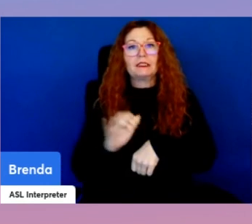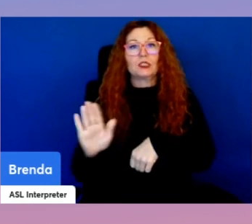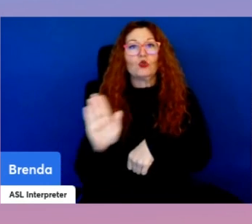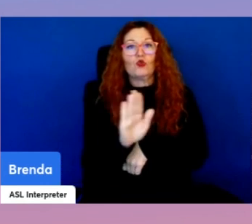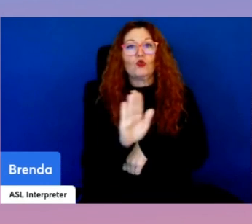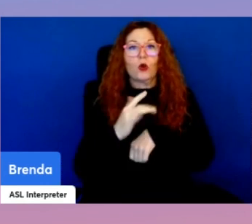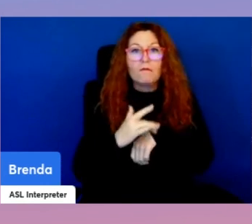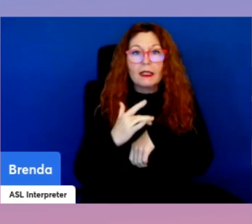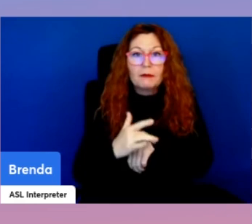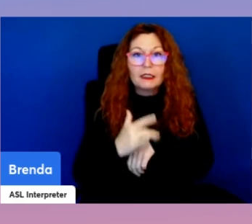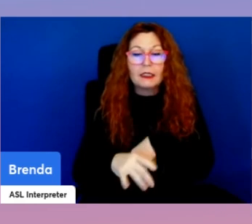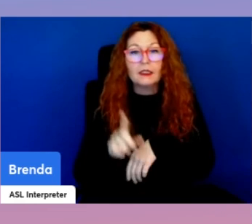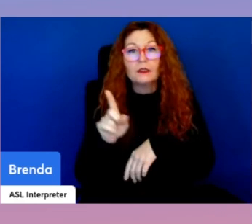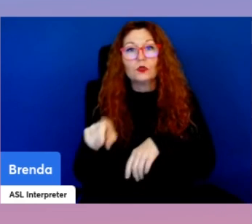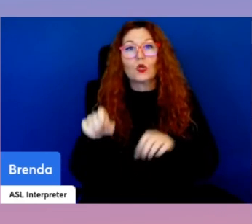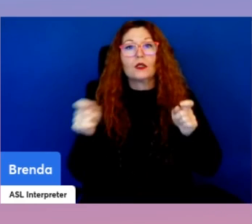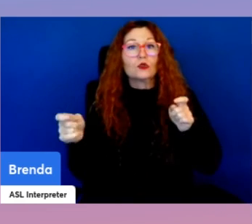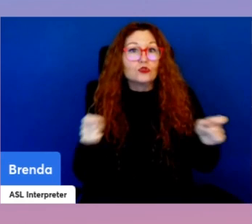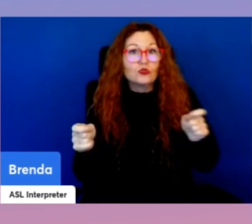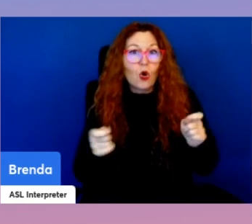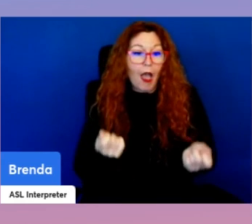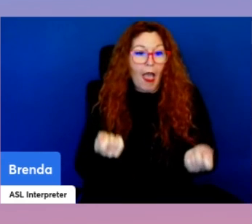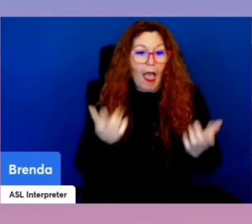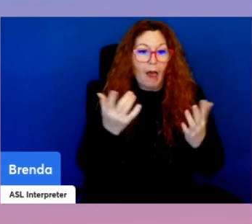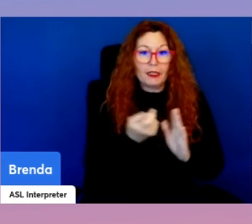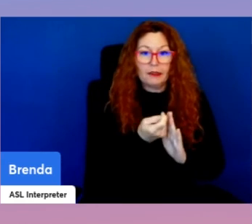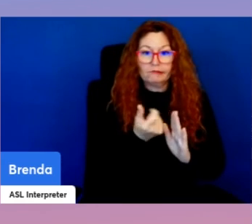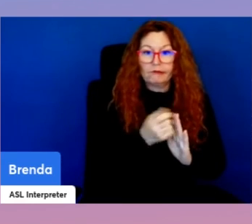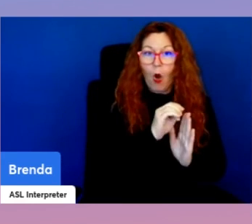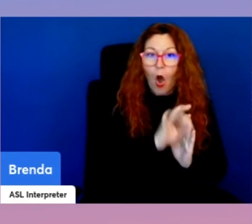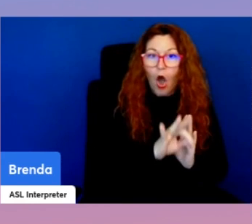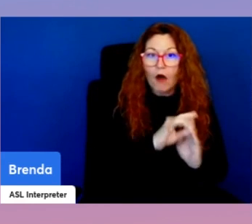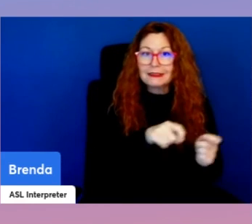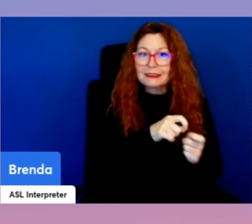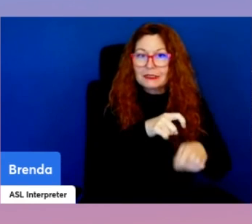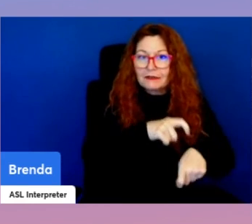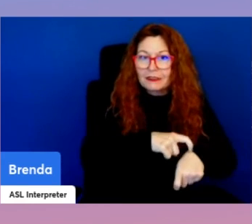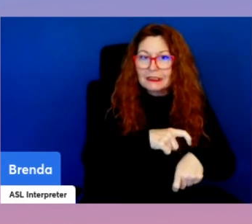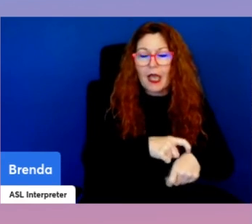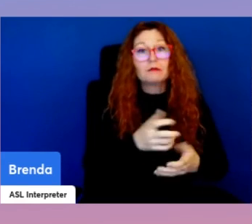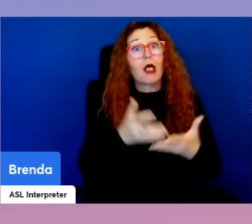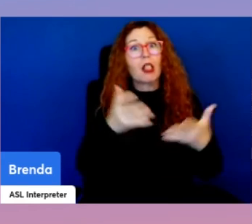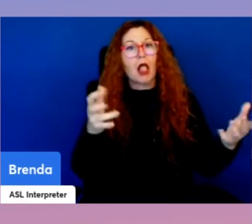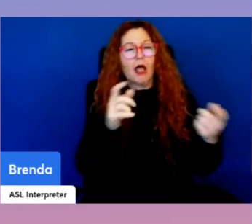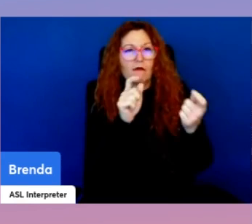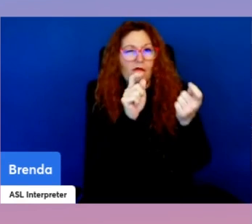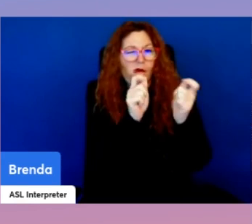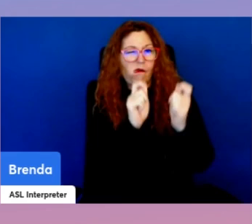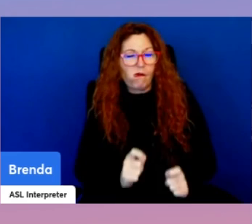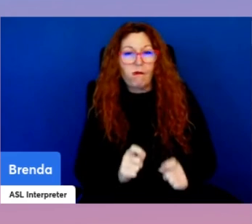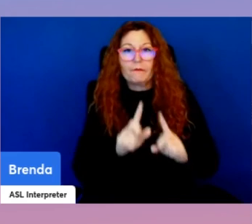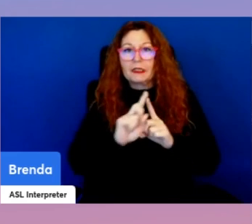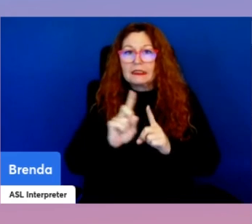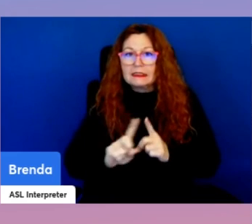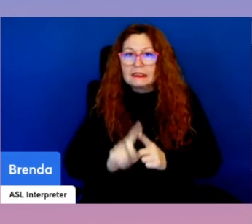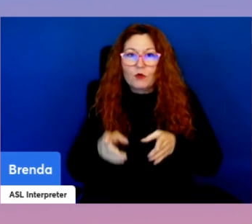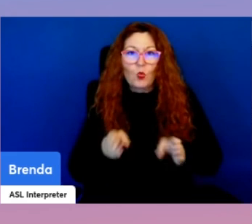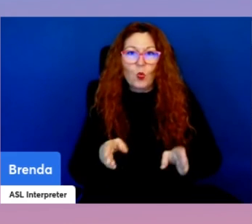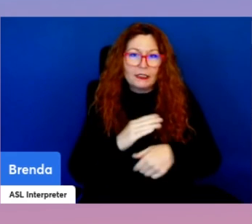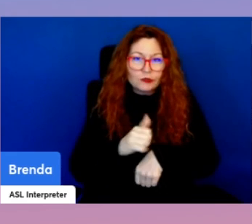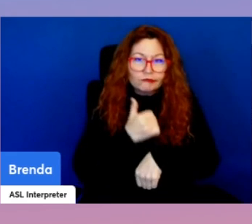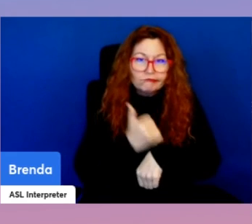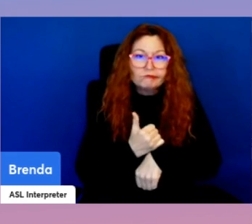how many of these nodes should be taken off at a particular time. There's a lot of tweaks and different configurations that you can set for